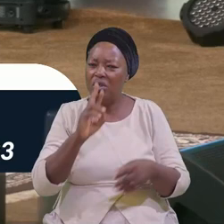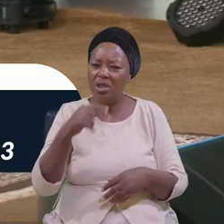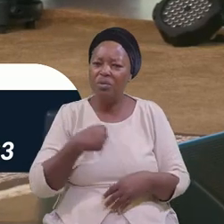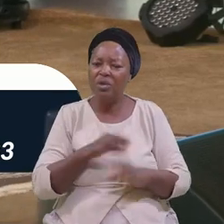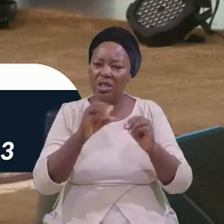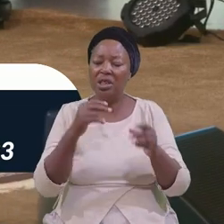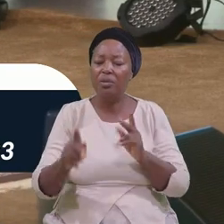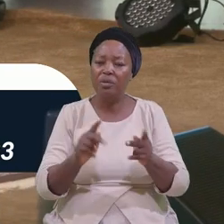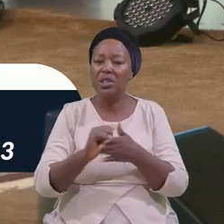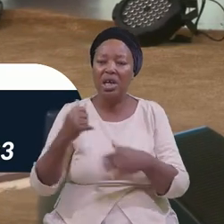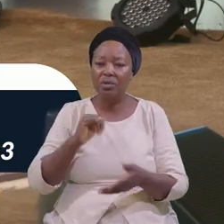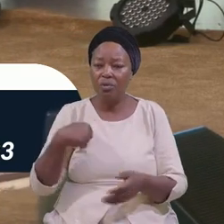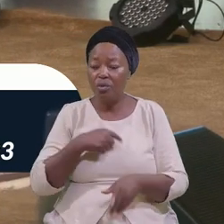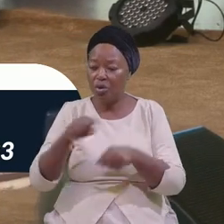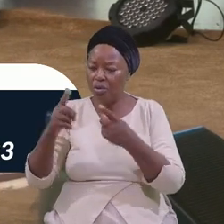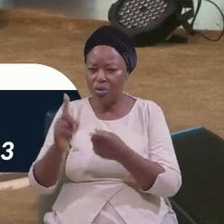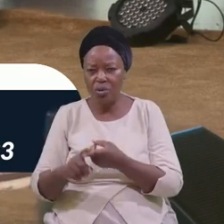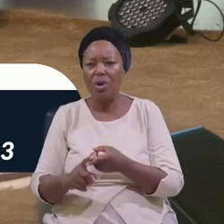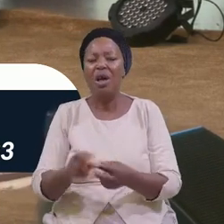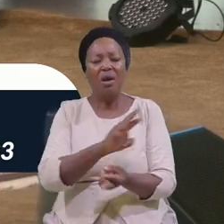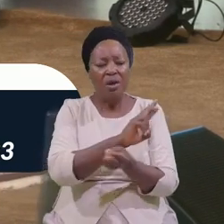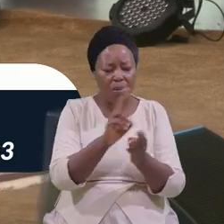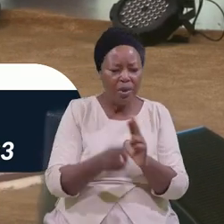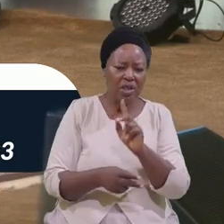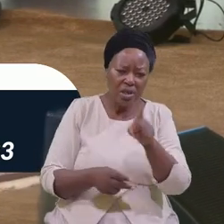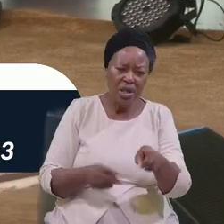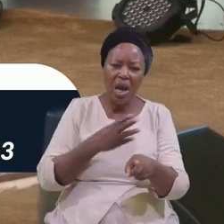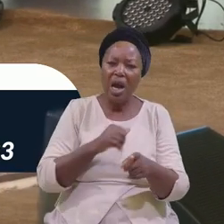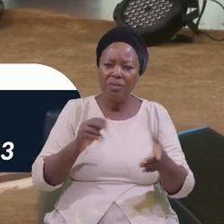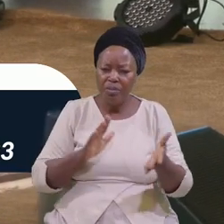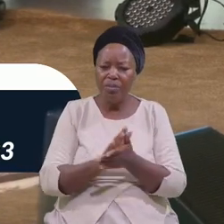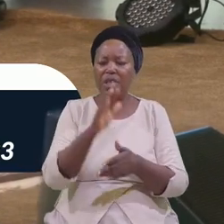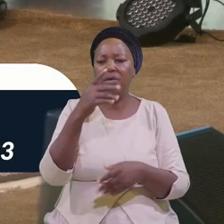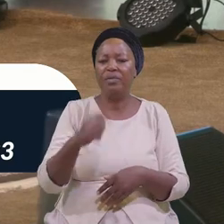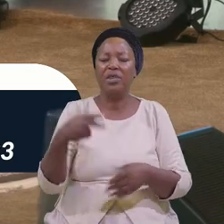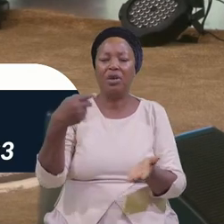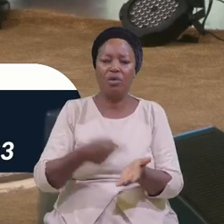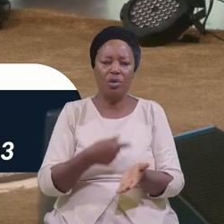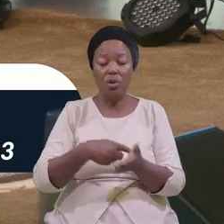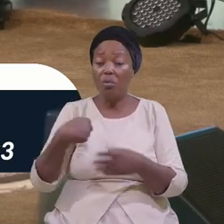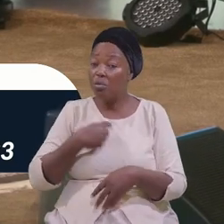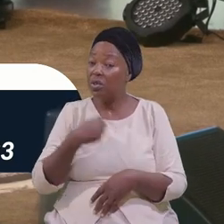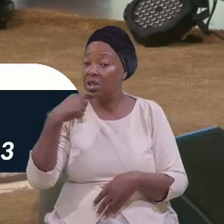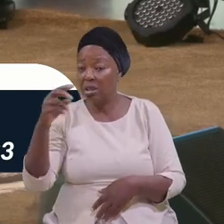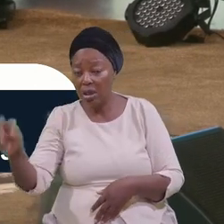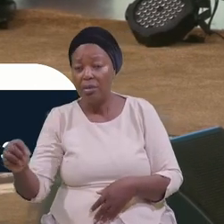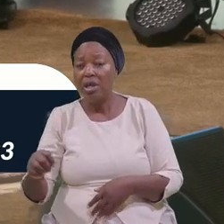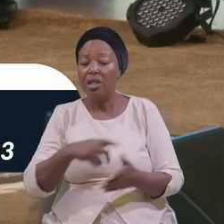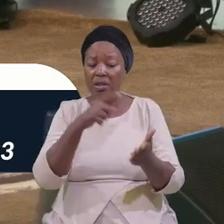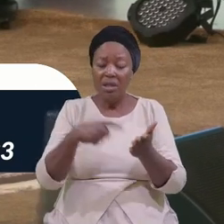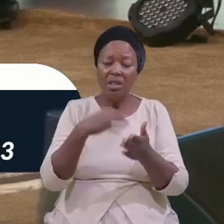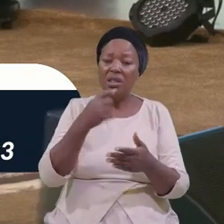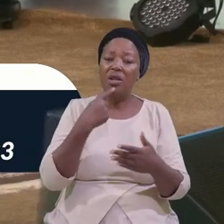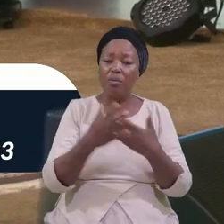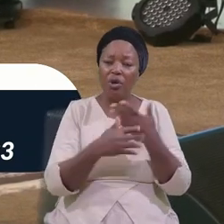to? Repent ye and believe the gospel. We tell them, this is the blood